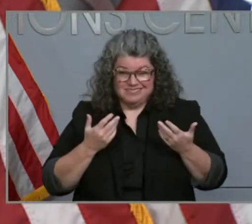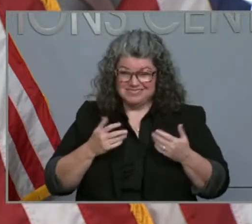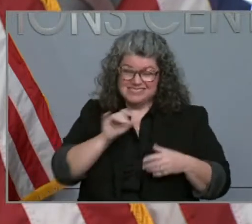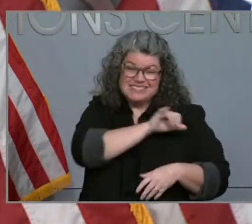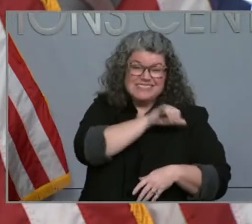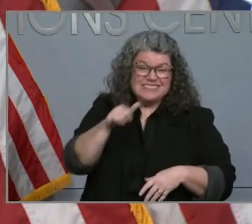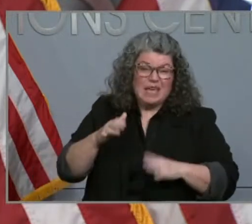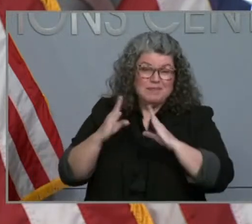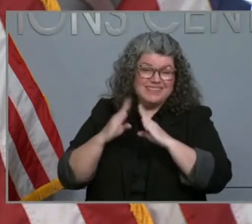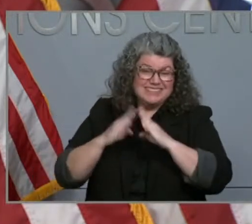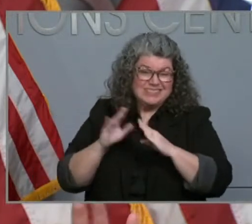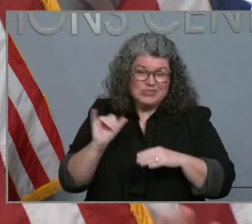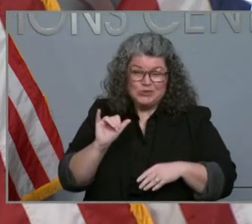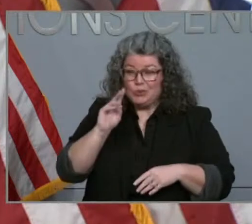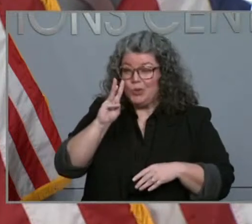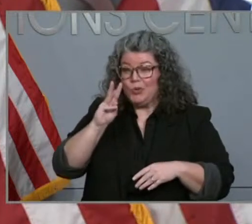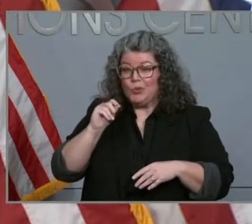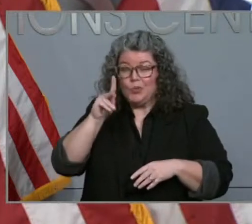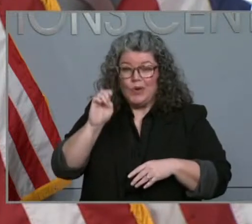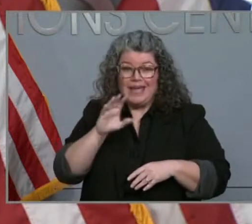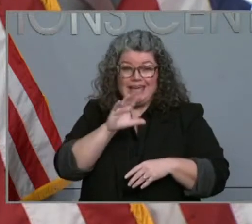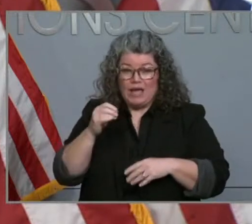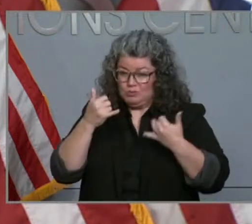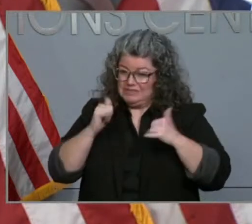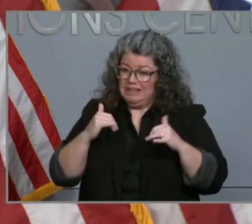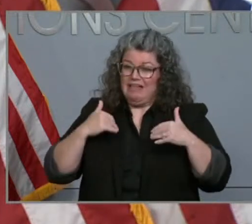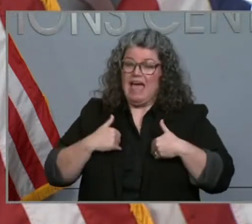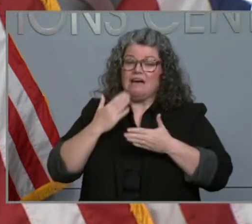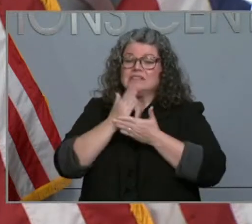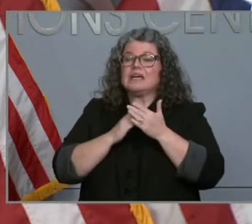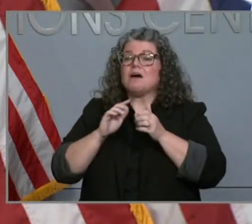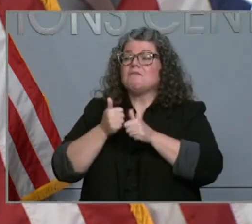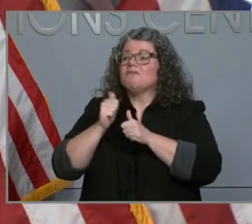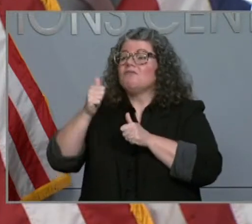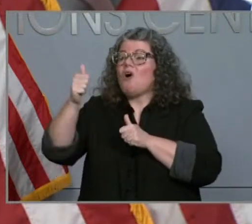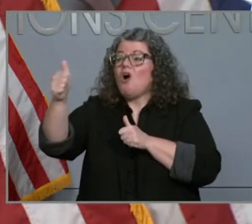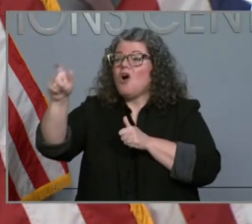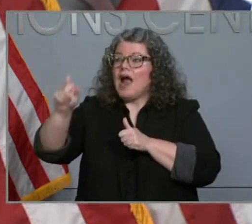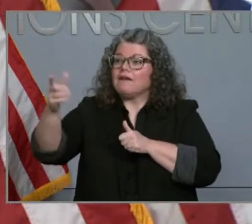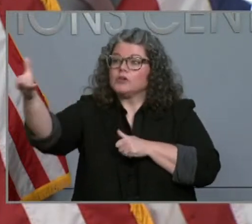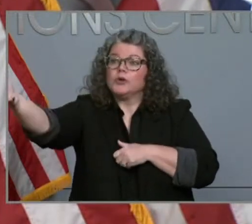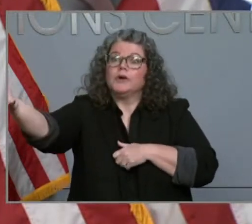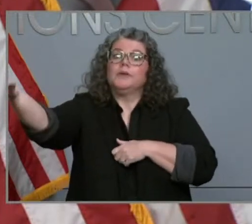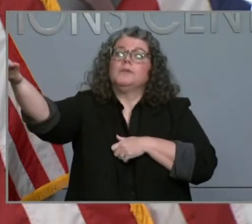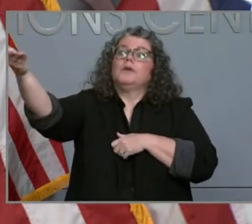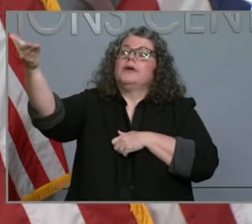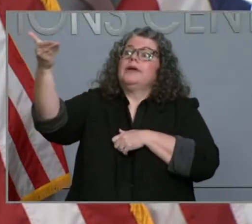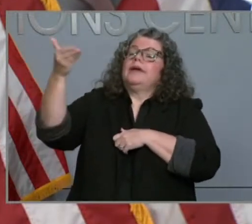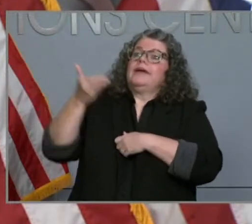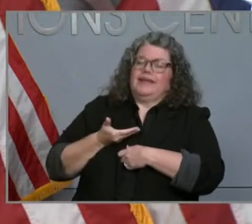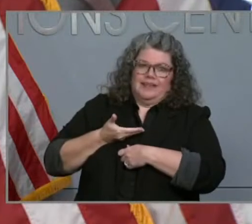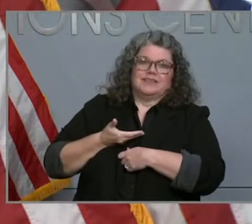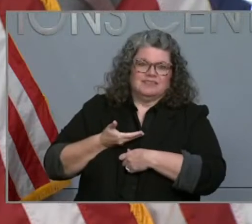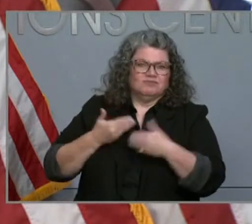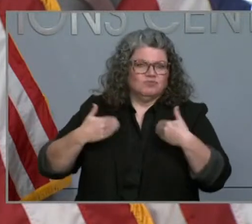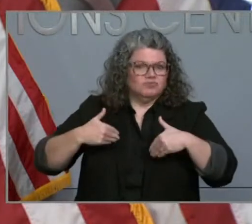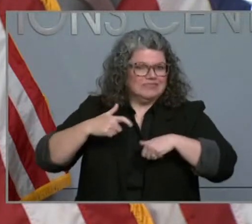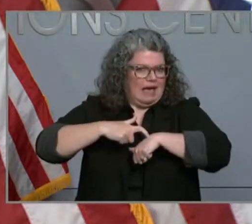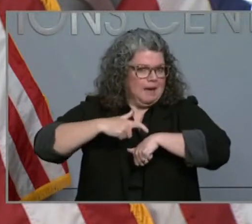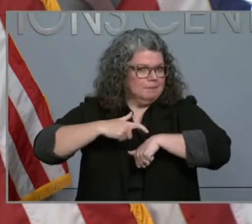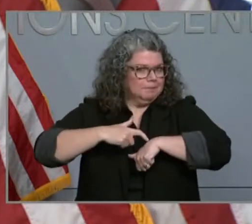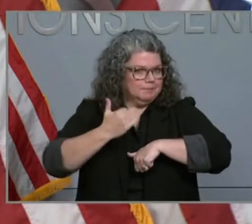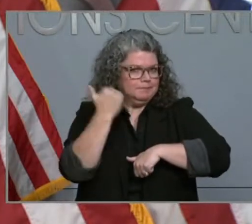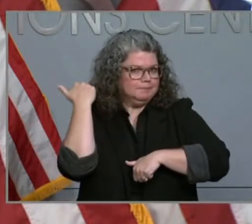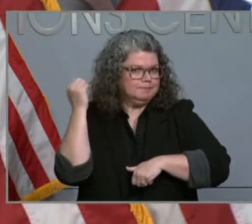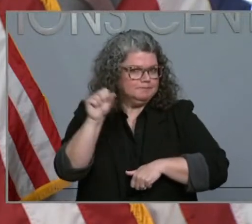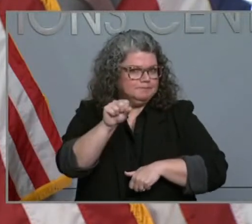County, we have some far outreaching areas that it'll still take time to get those in. And then just regardless